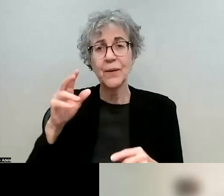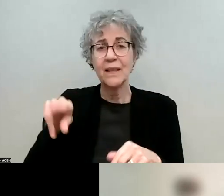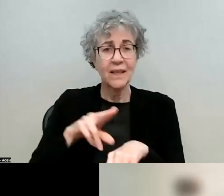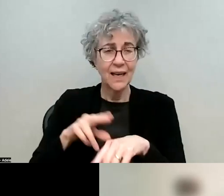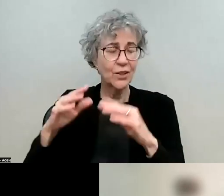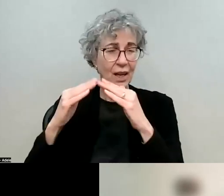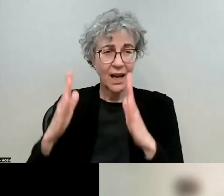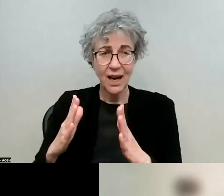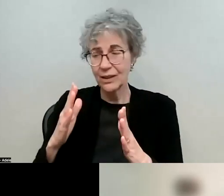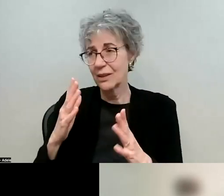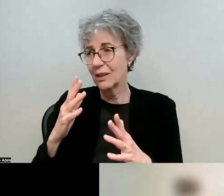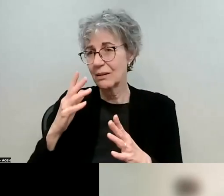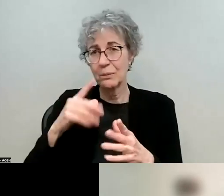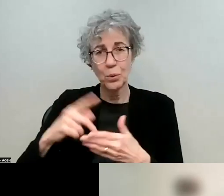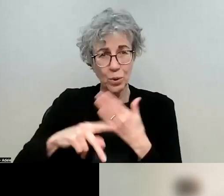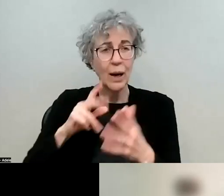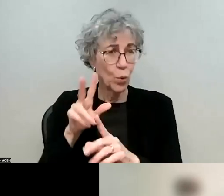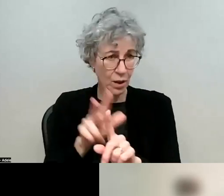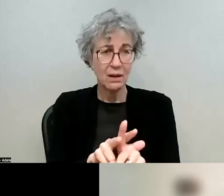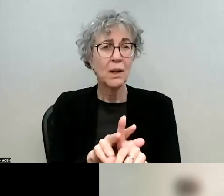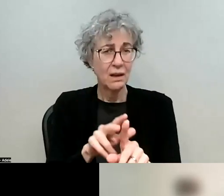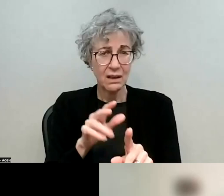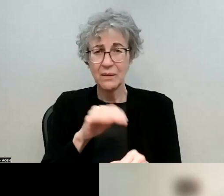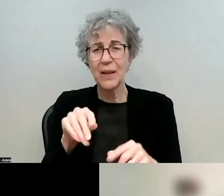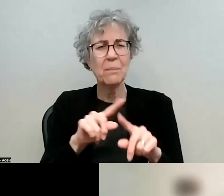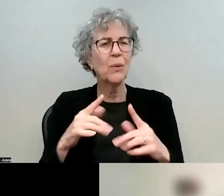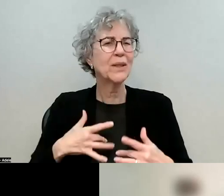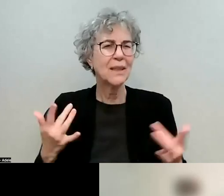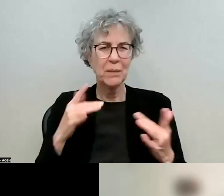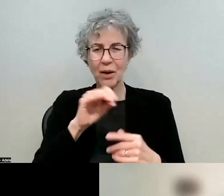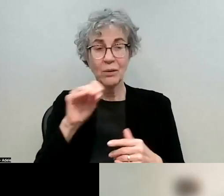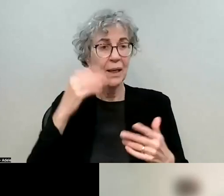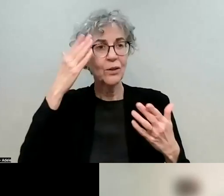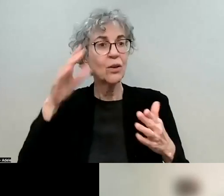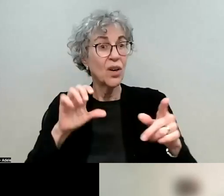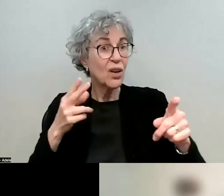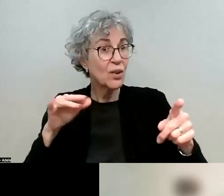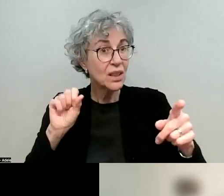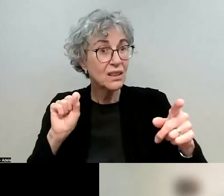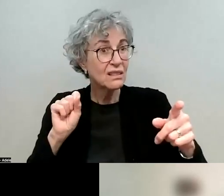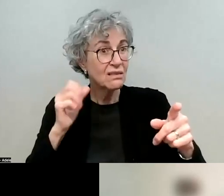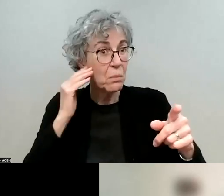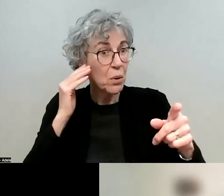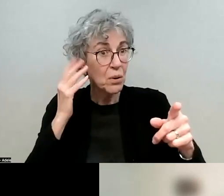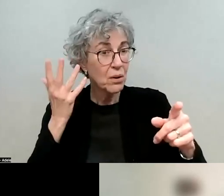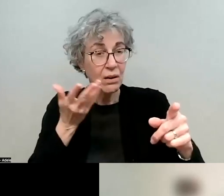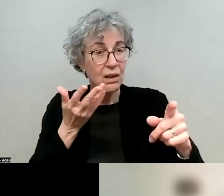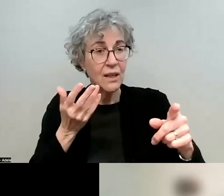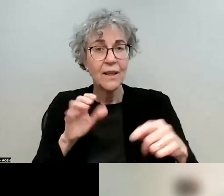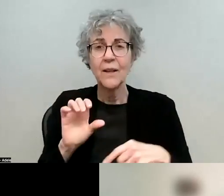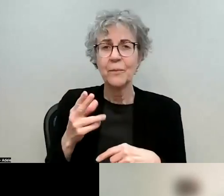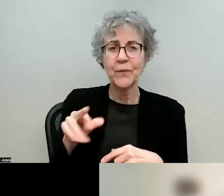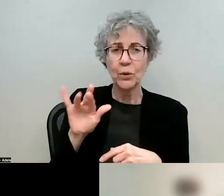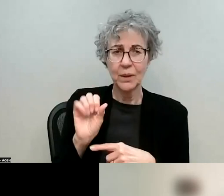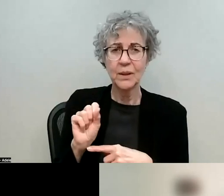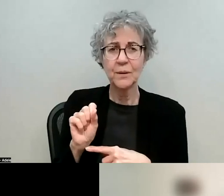program would apply in Ottawa. I just don't know what's going on there. Chris, you may have more insight into that. Well, certainly know